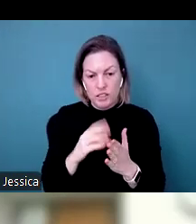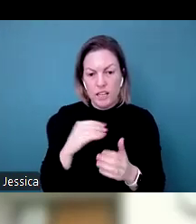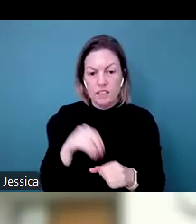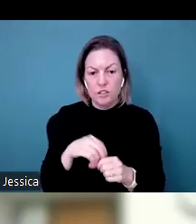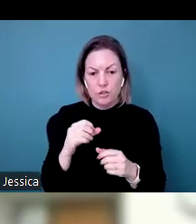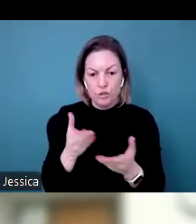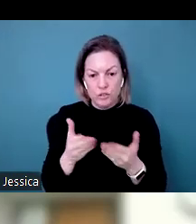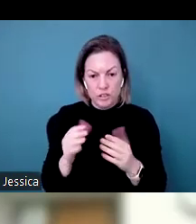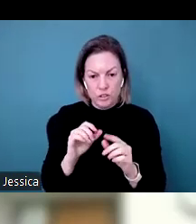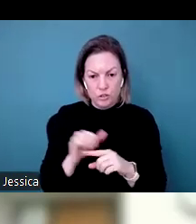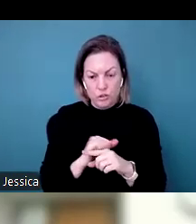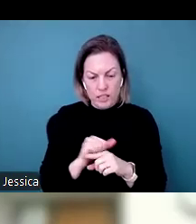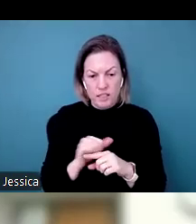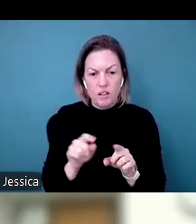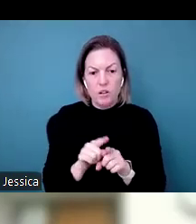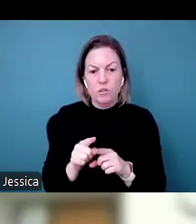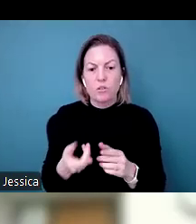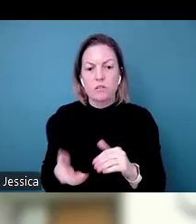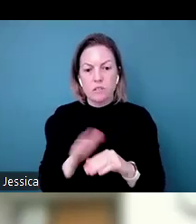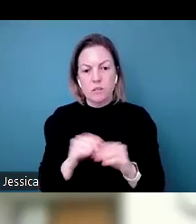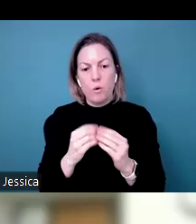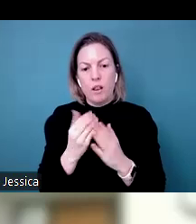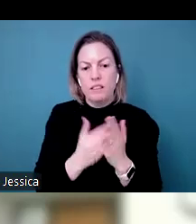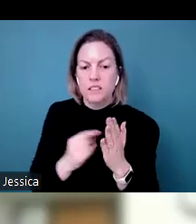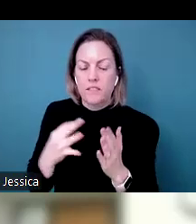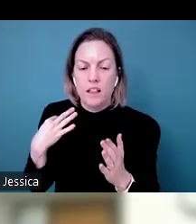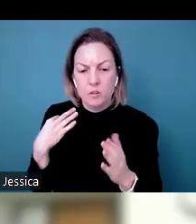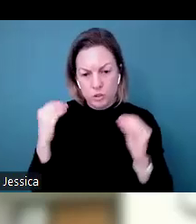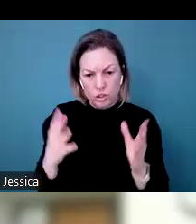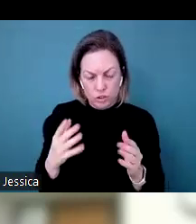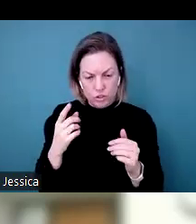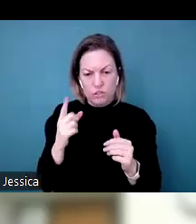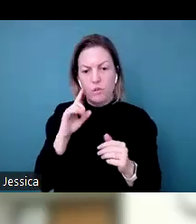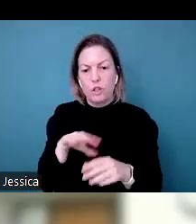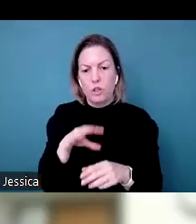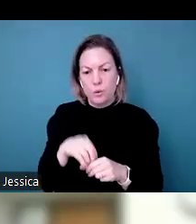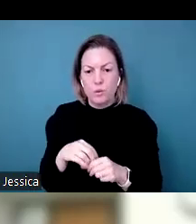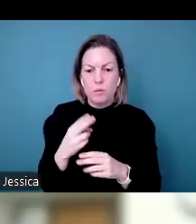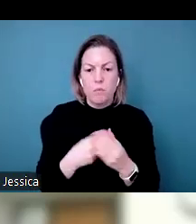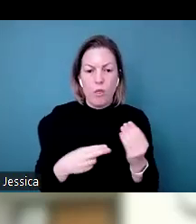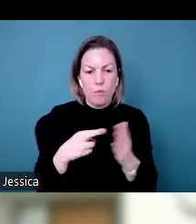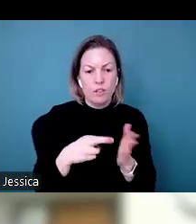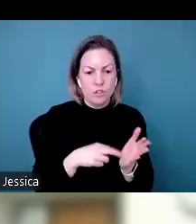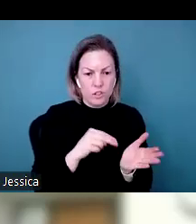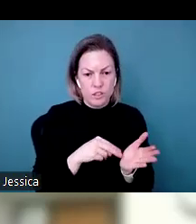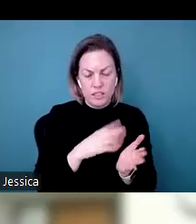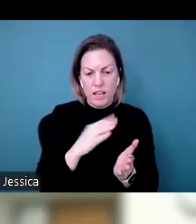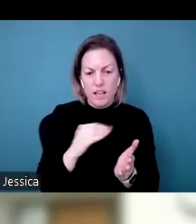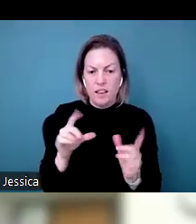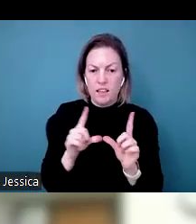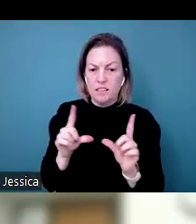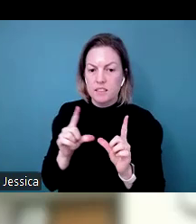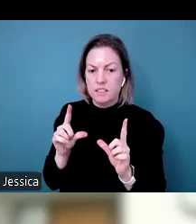also expands the list of eligible instructors for these training courses to include both registered nurses and licensed vocational